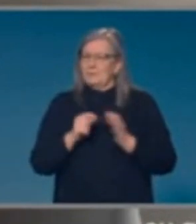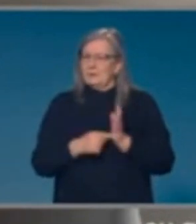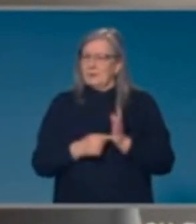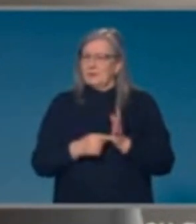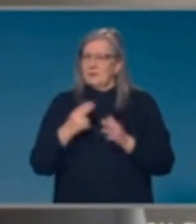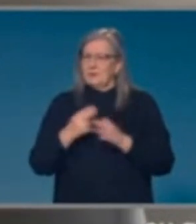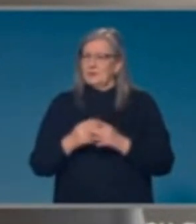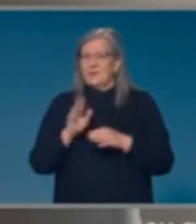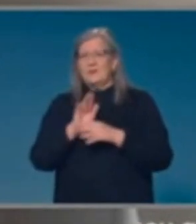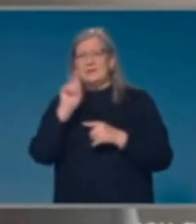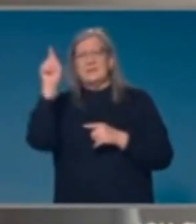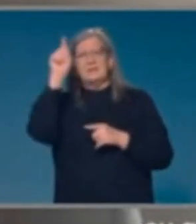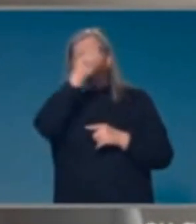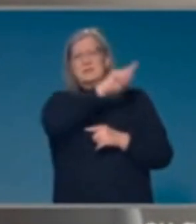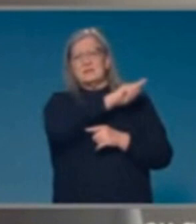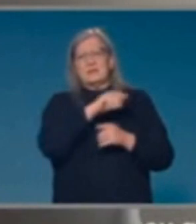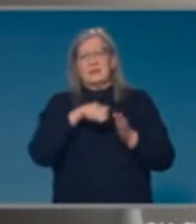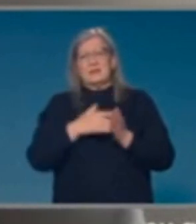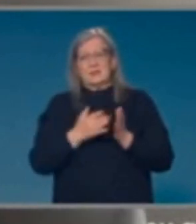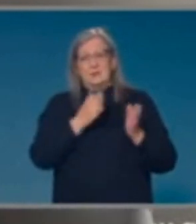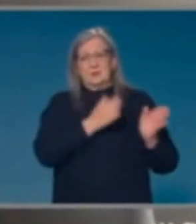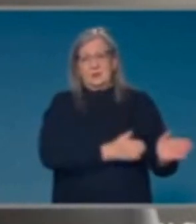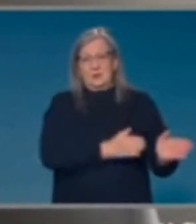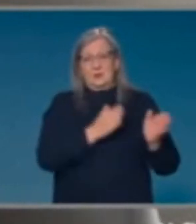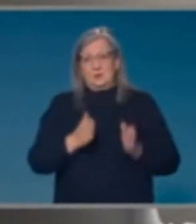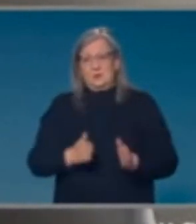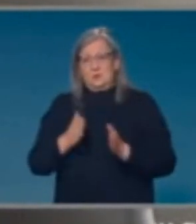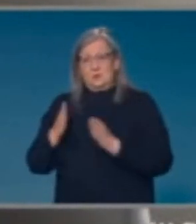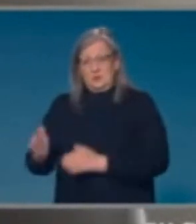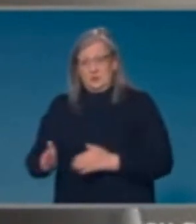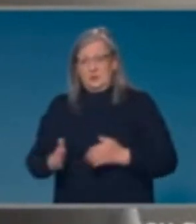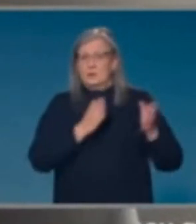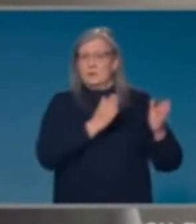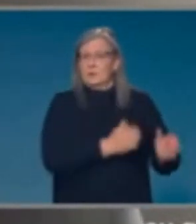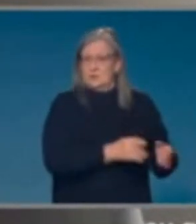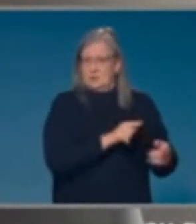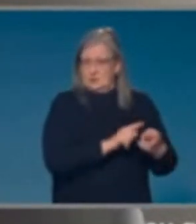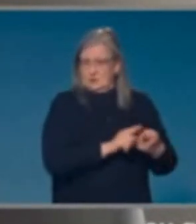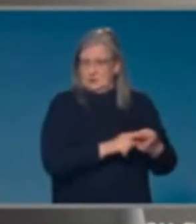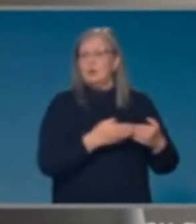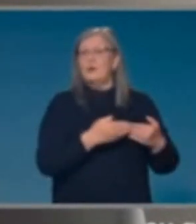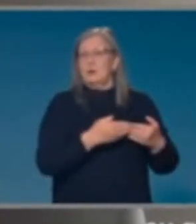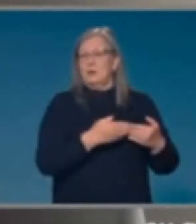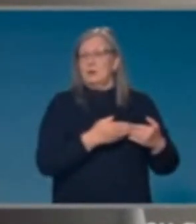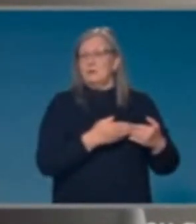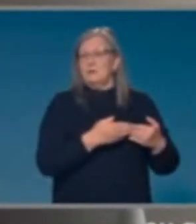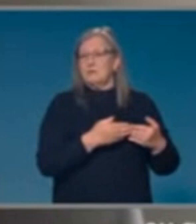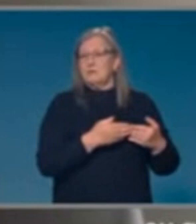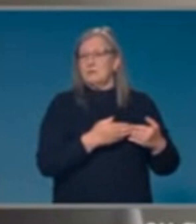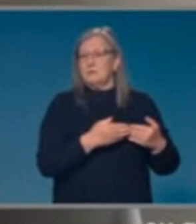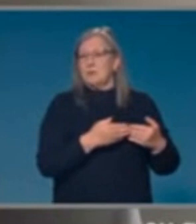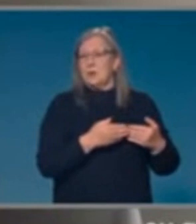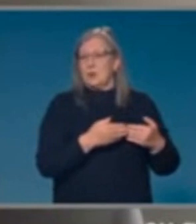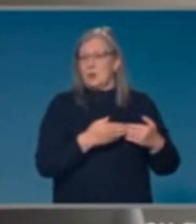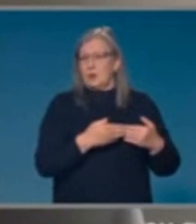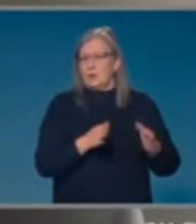are three phases. Phase one is the opening up of double vaccinated travel for